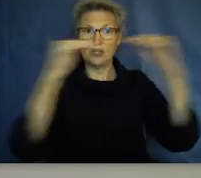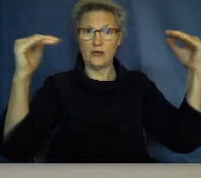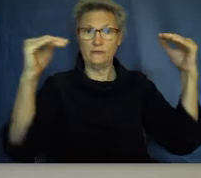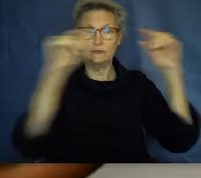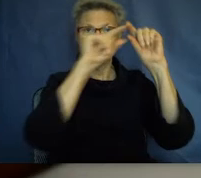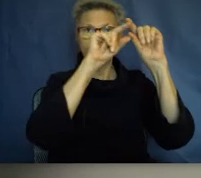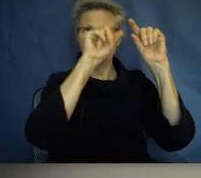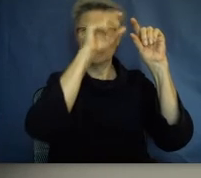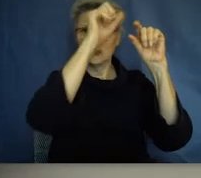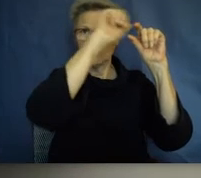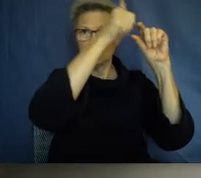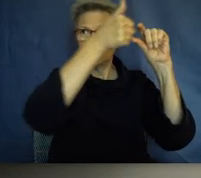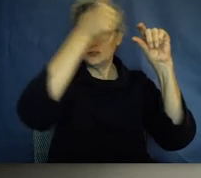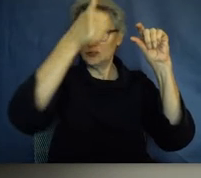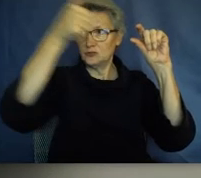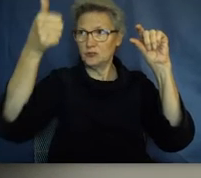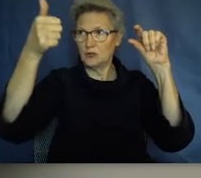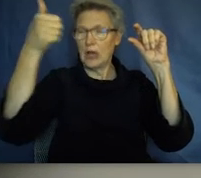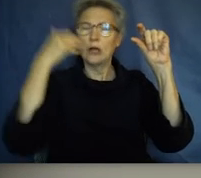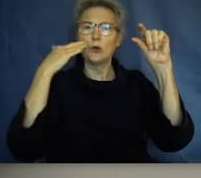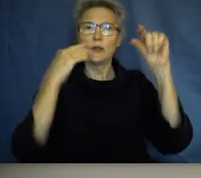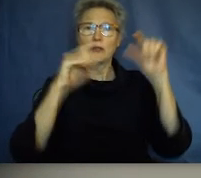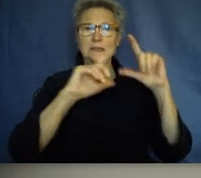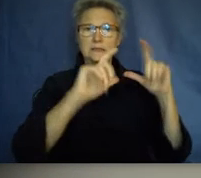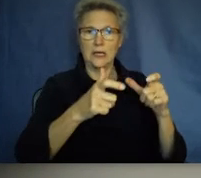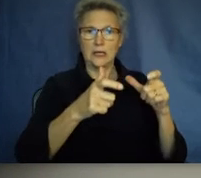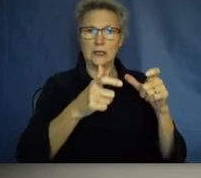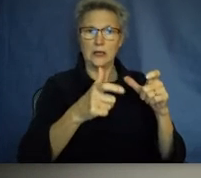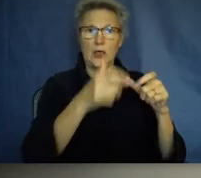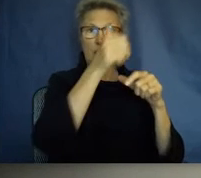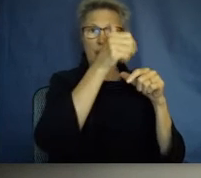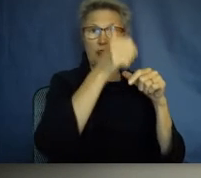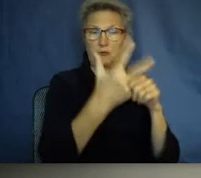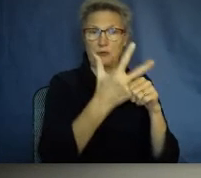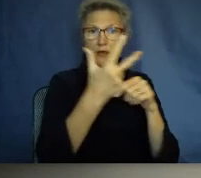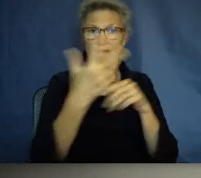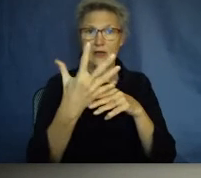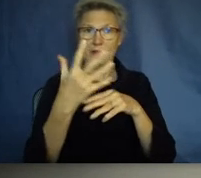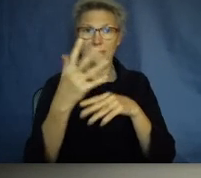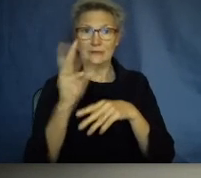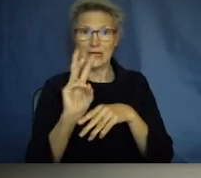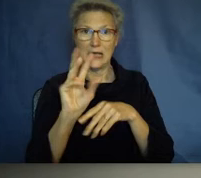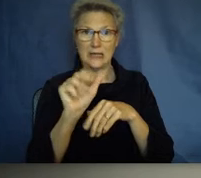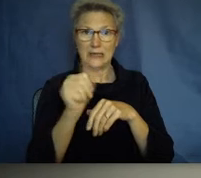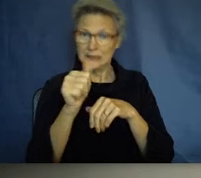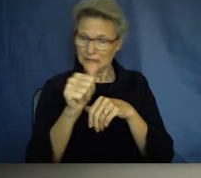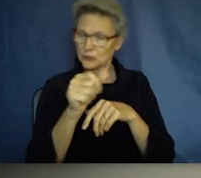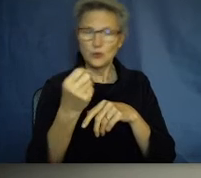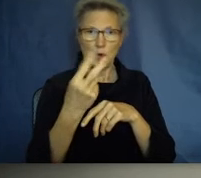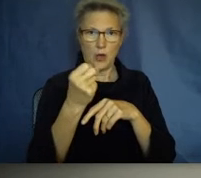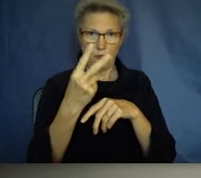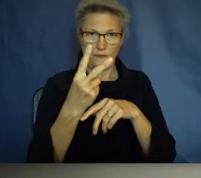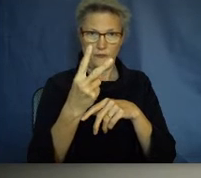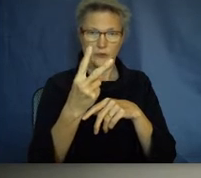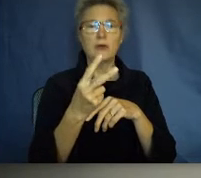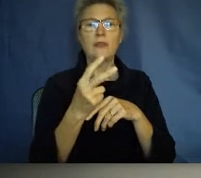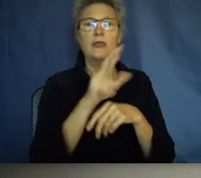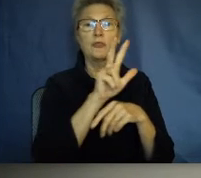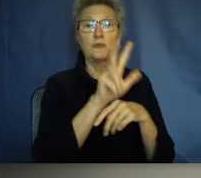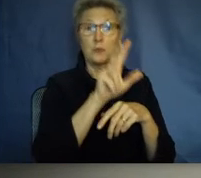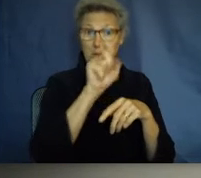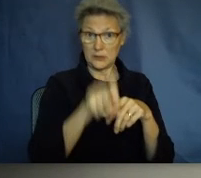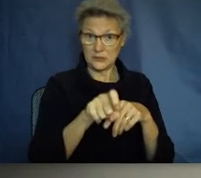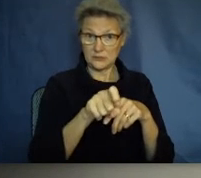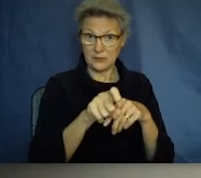I know that the set that I choose to buy, either a set of 3, 5, 10, or 12, that 3 needs to be